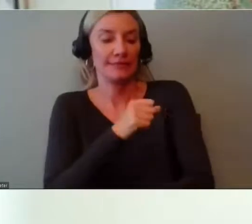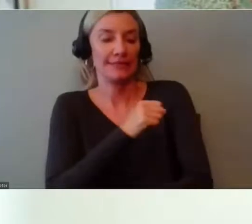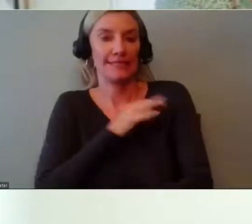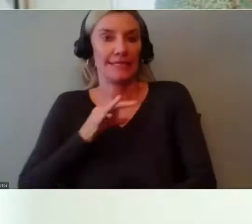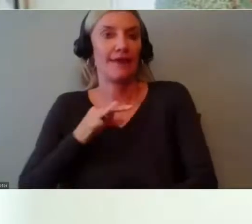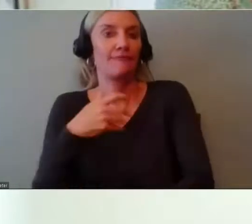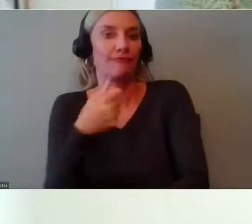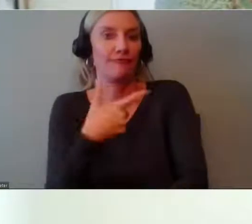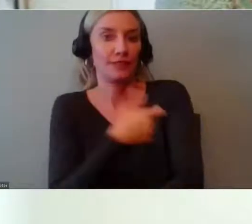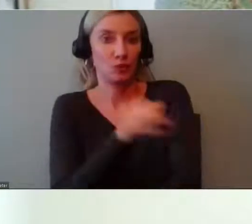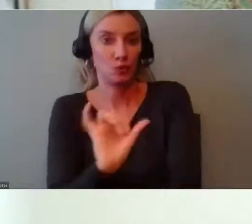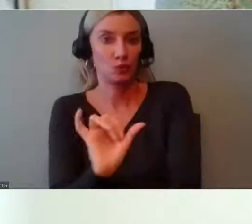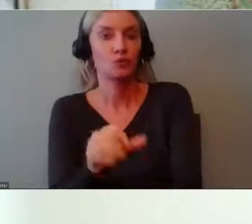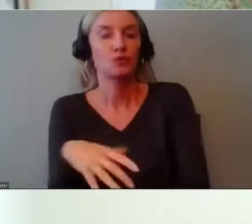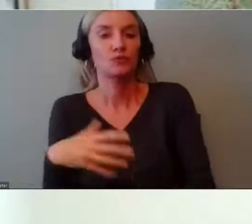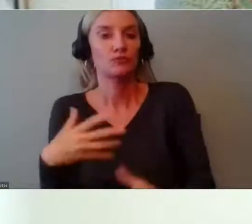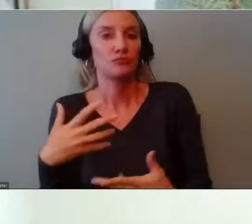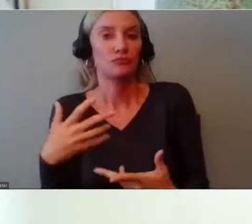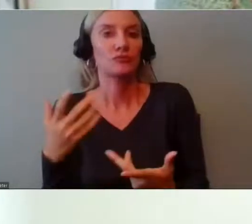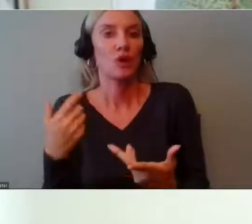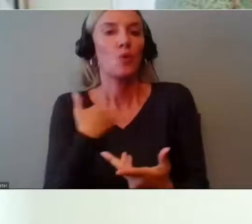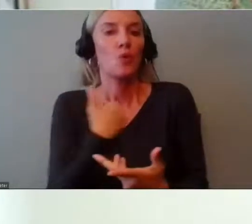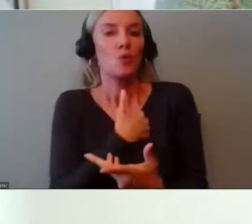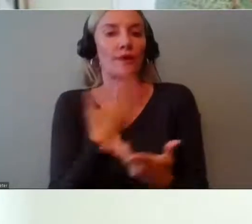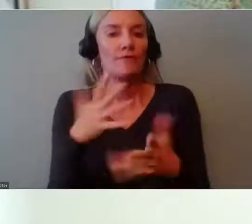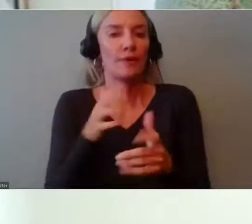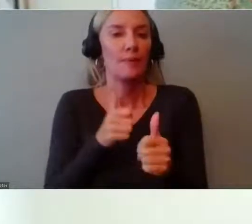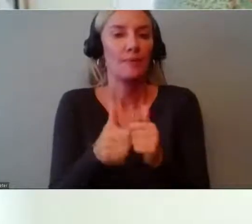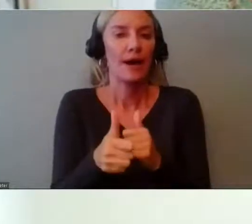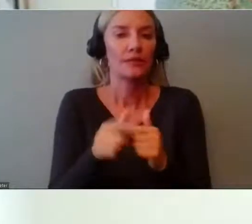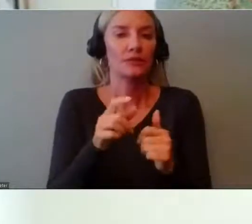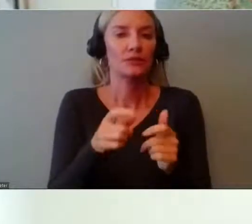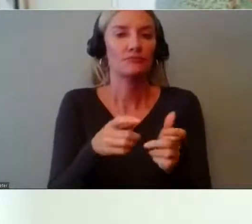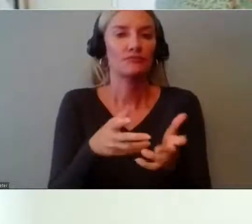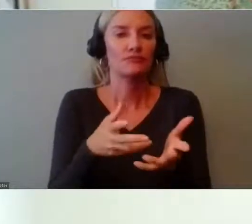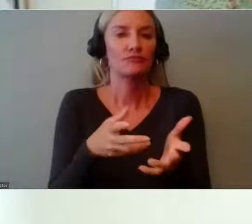passed a order